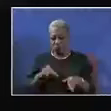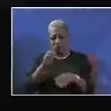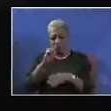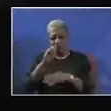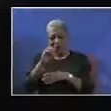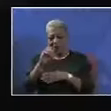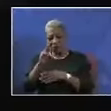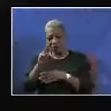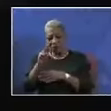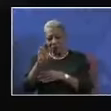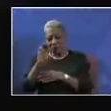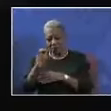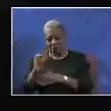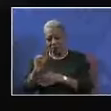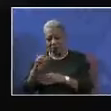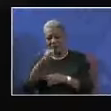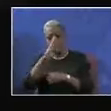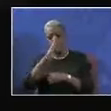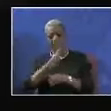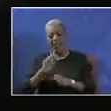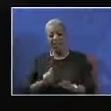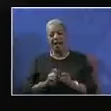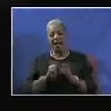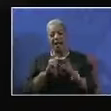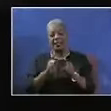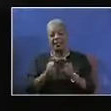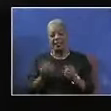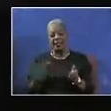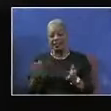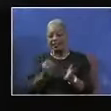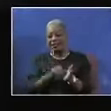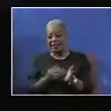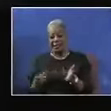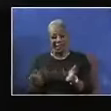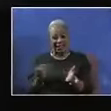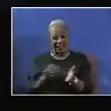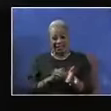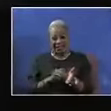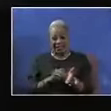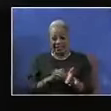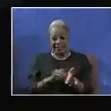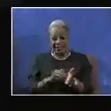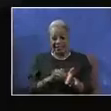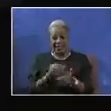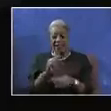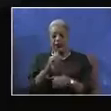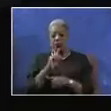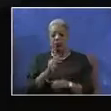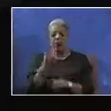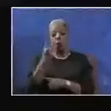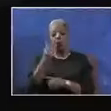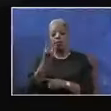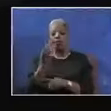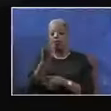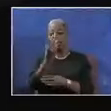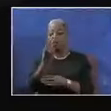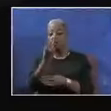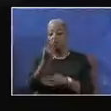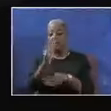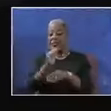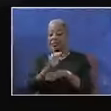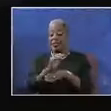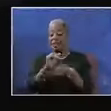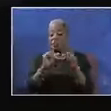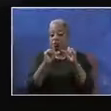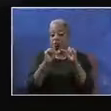can keep on providing it over and over again. God bless your heart. Don't forget, Wednesday night, we continue our study in the Word of God. So